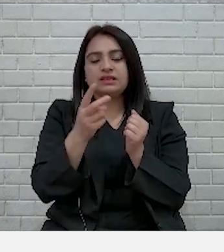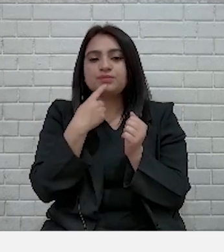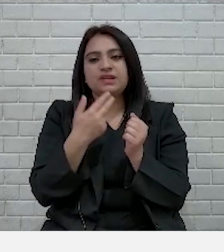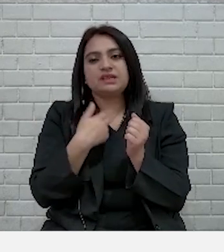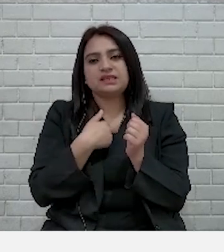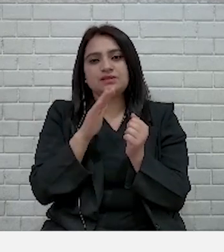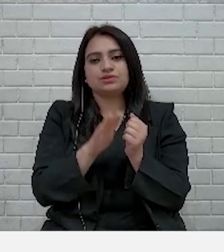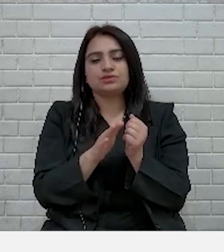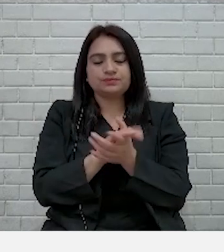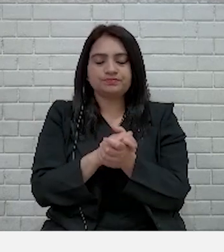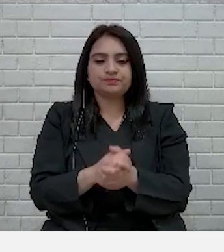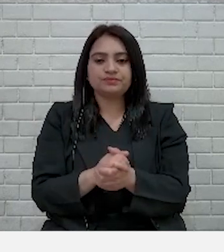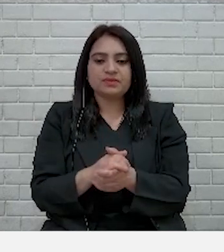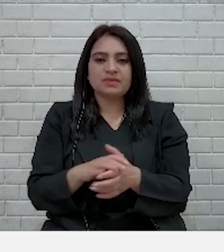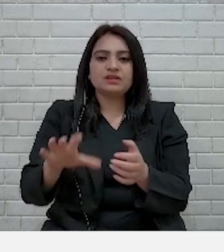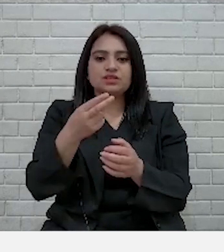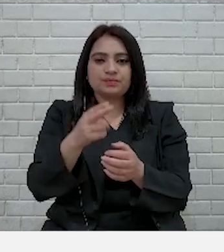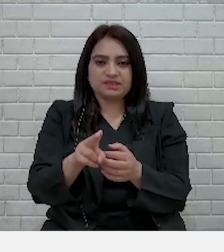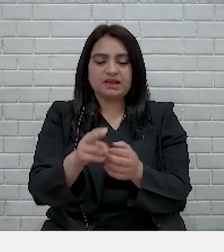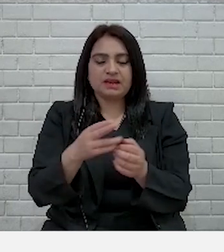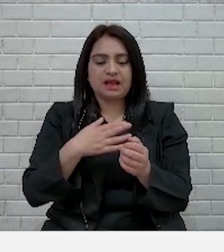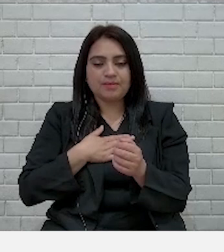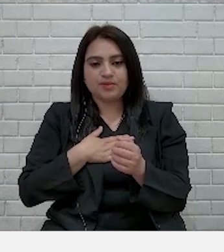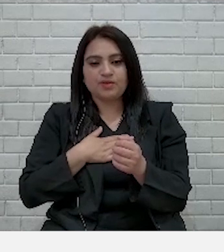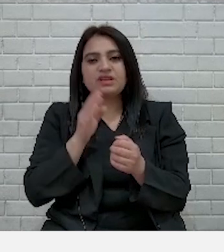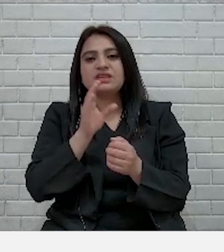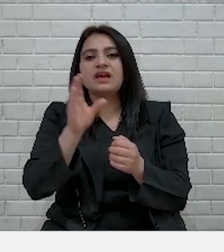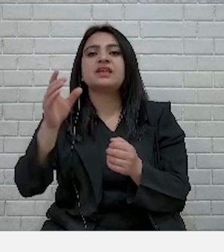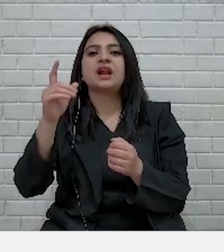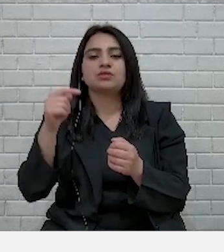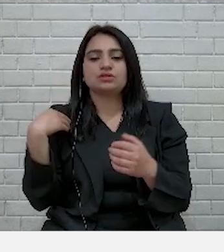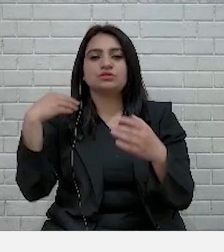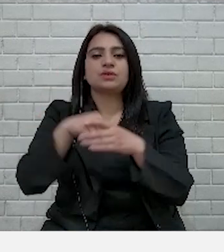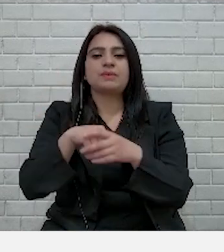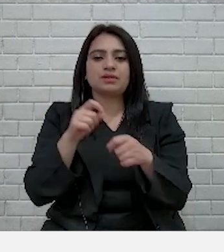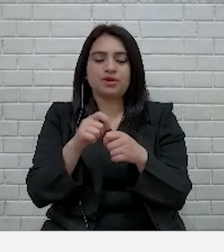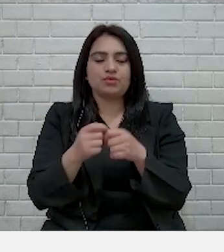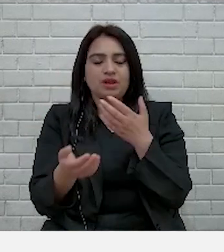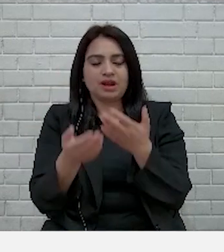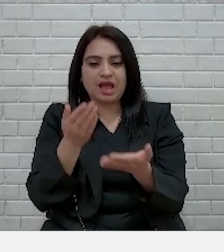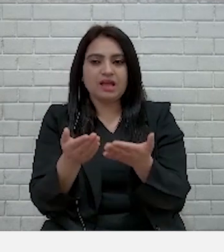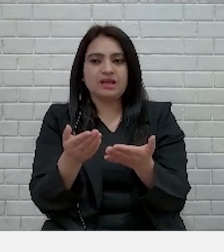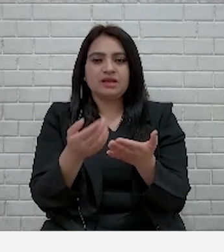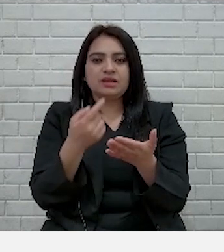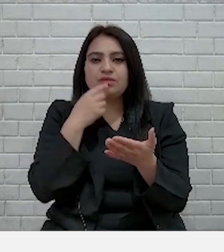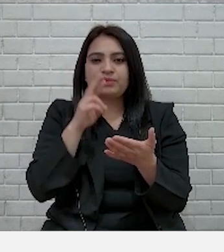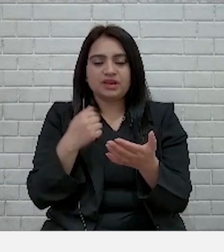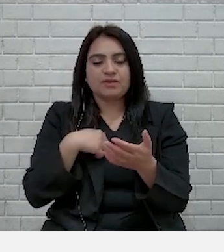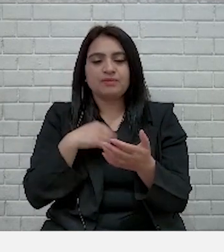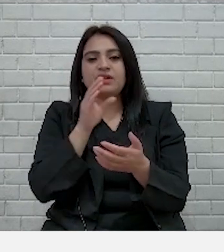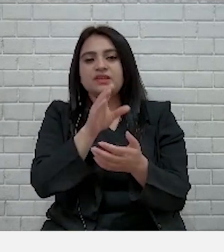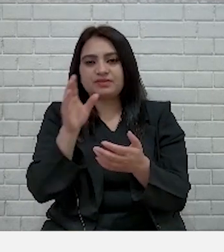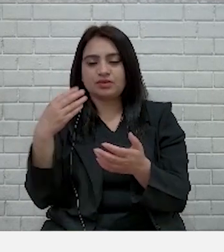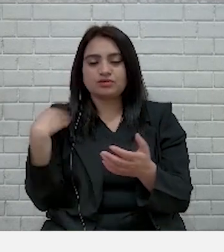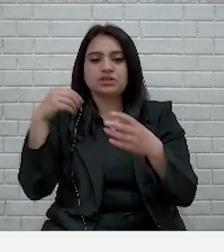part of our journey and see our vision and be a part of our adventures. And help us